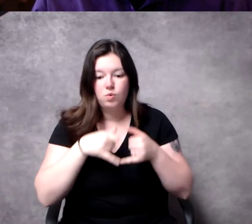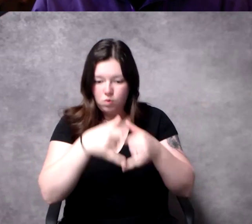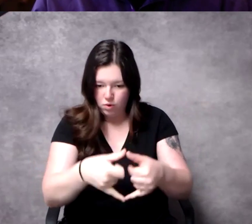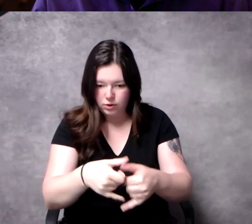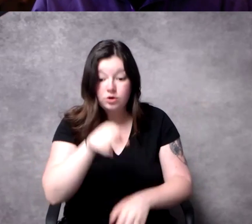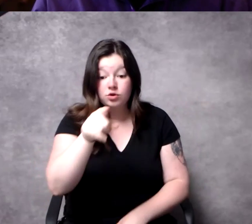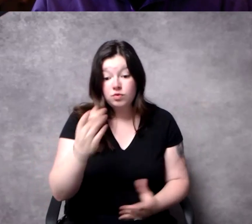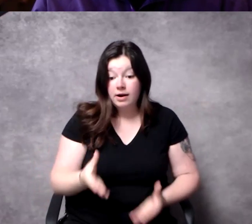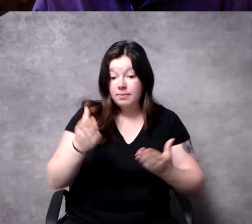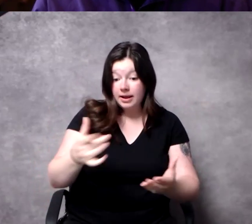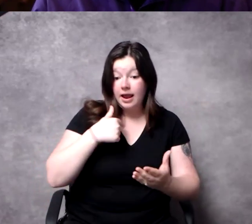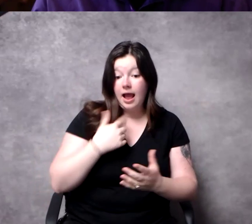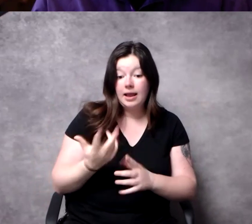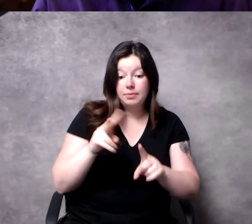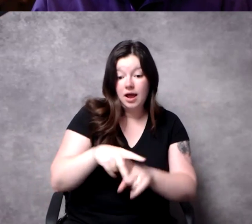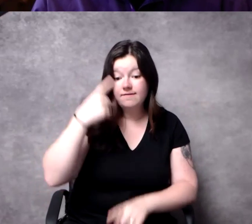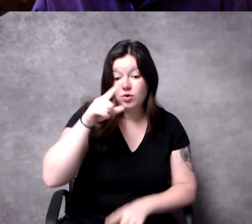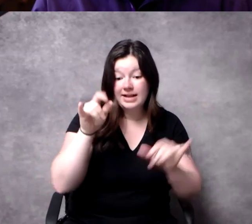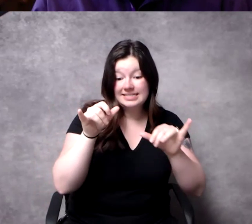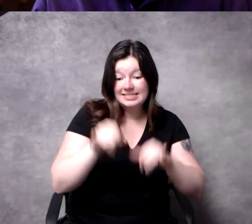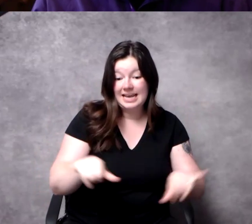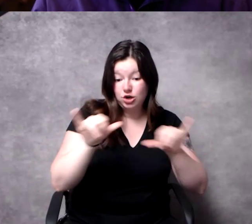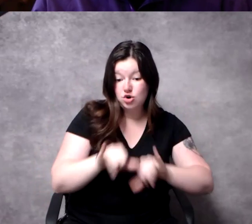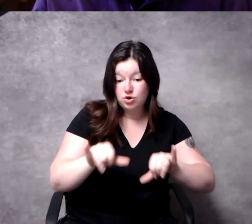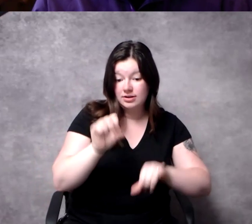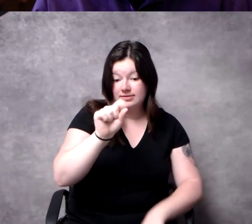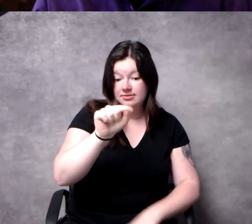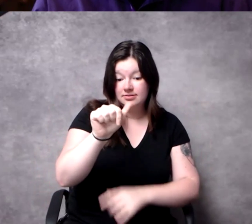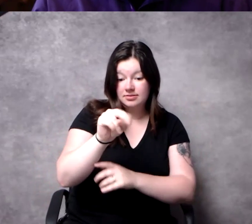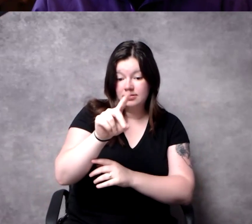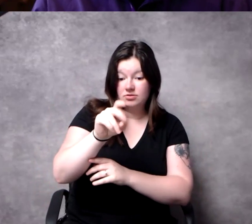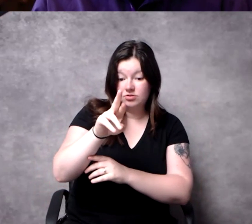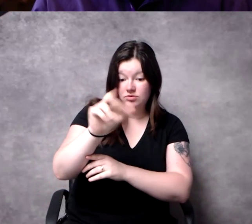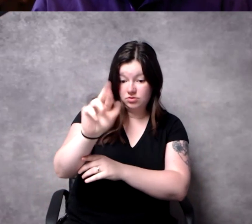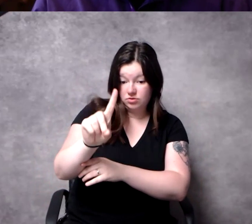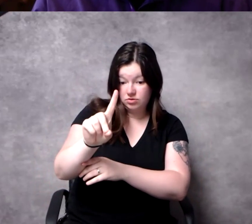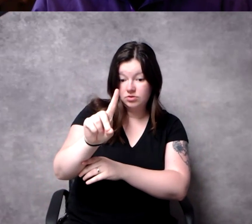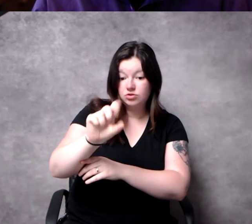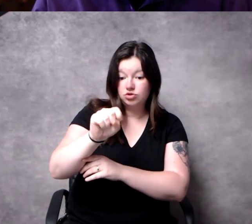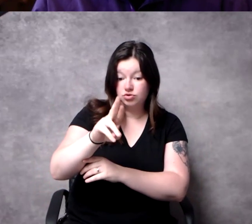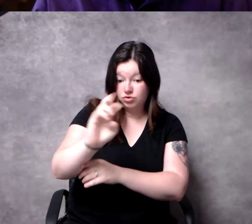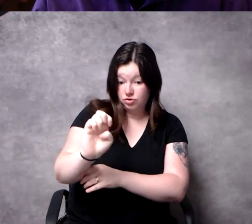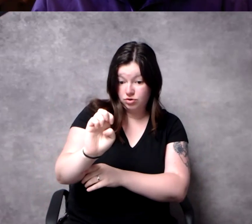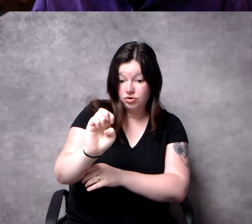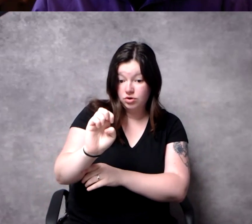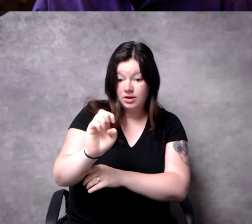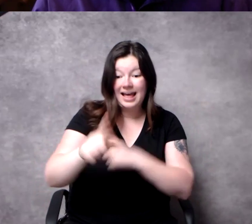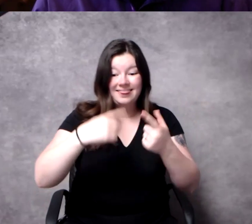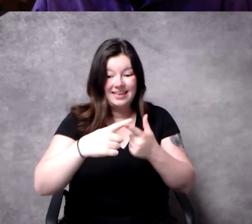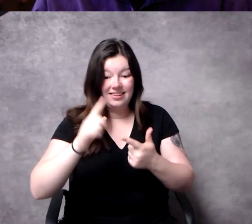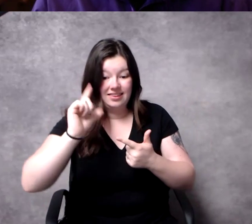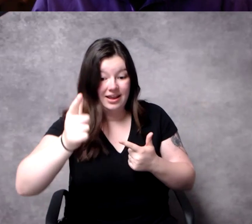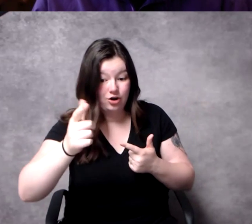standard SURE as the next step and then a MIRA ESI in the future? Would that be a